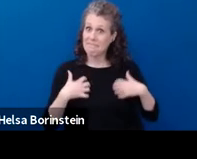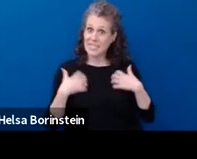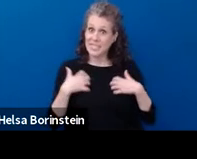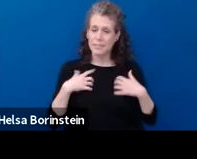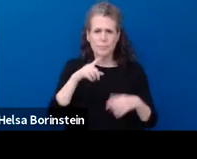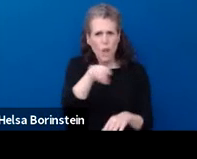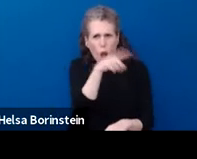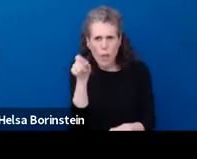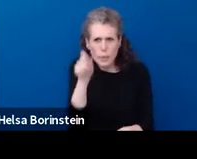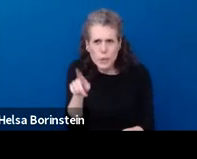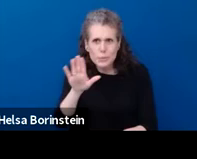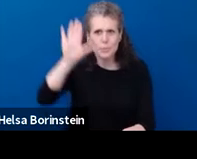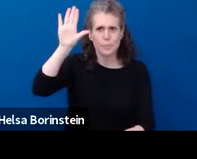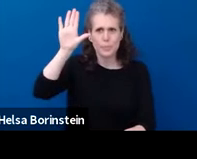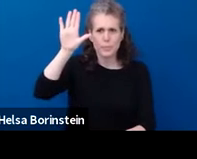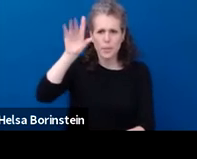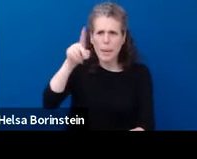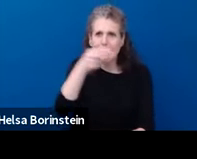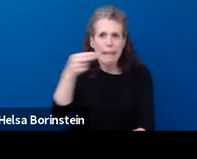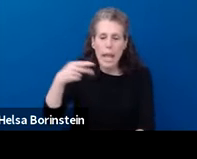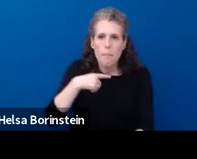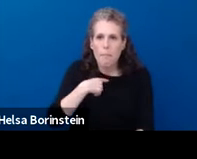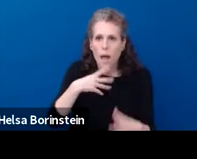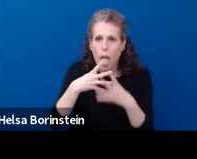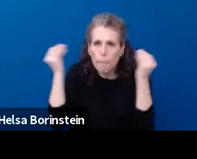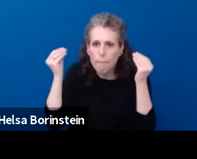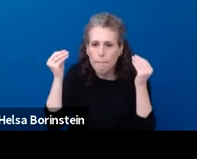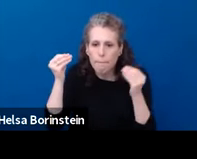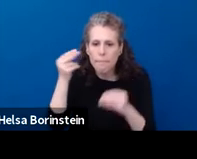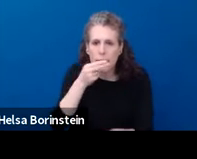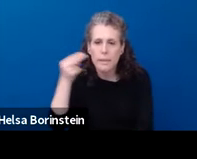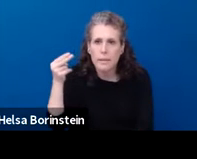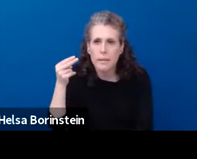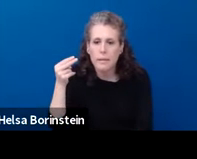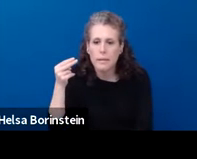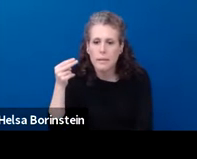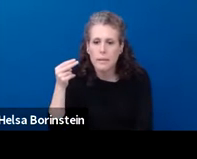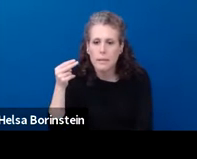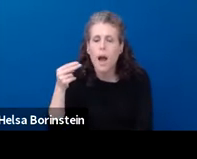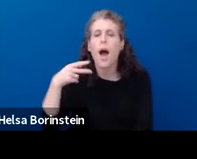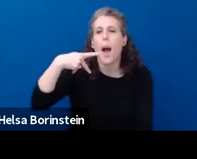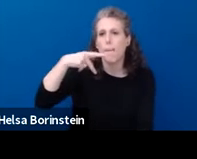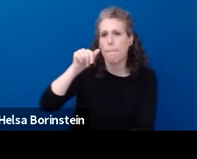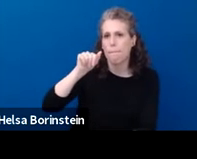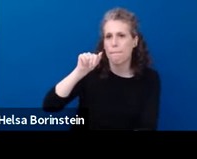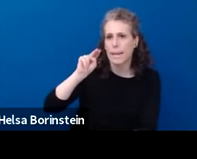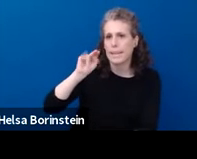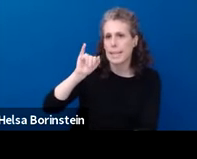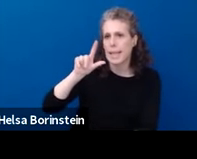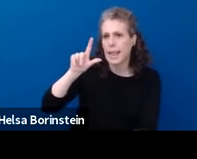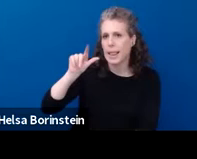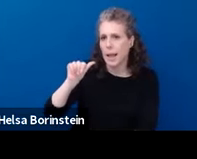another person raising their hand, but I did not get the name. It was Pernilla. Yeah, Pernilla. So please, Pernilla,